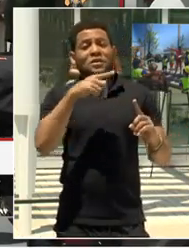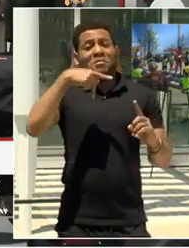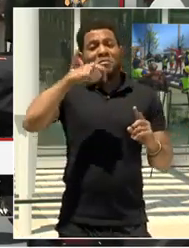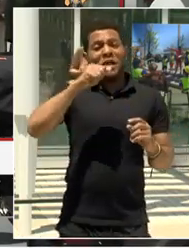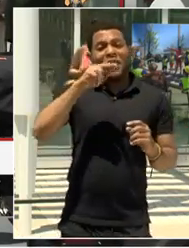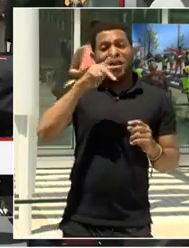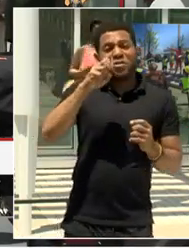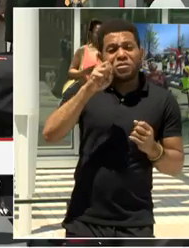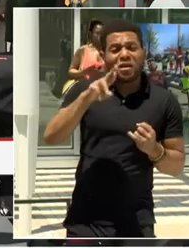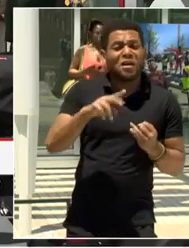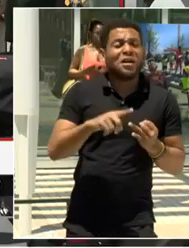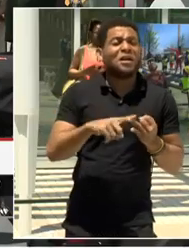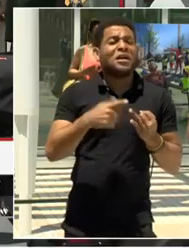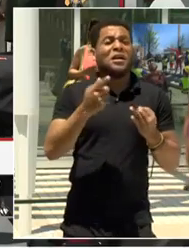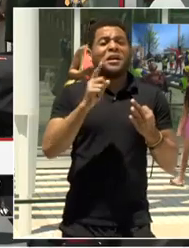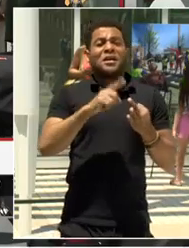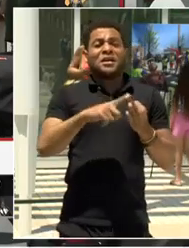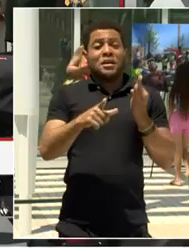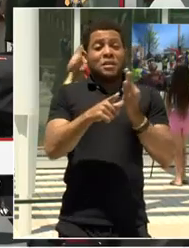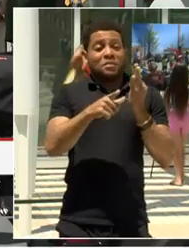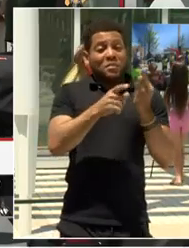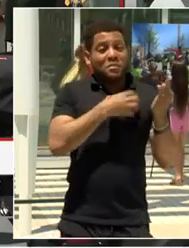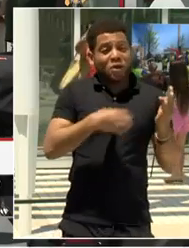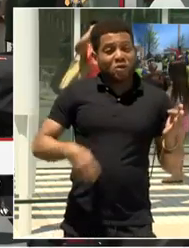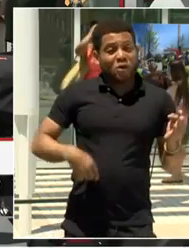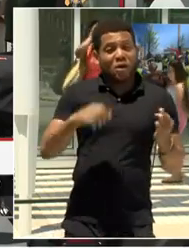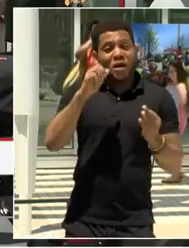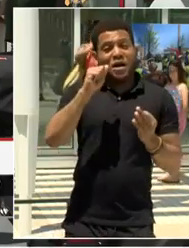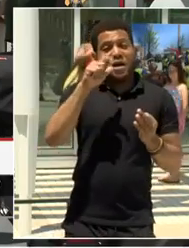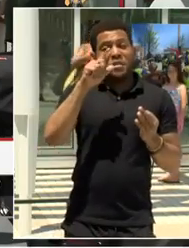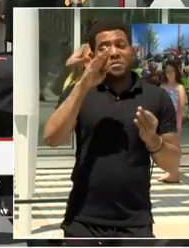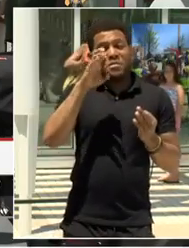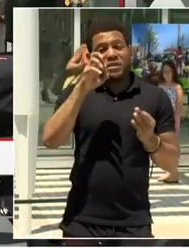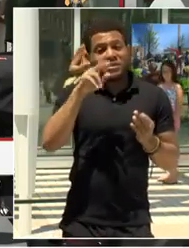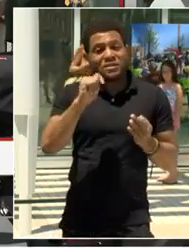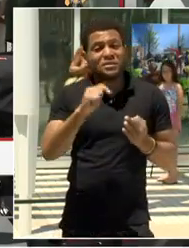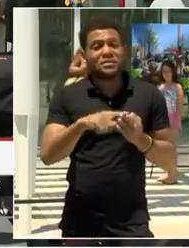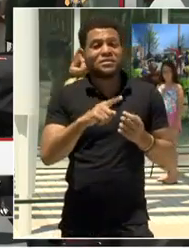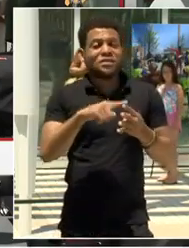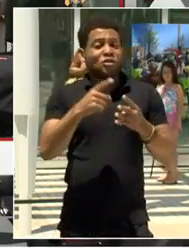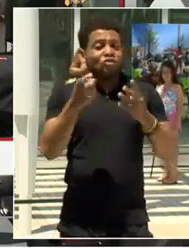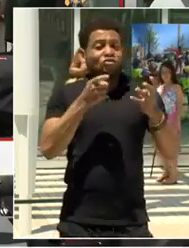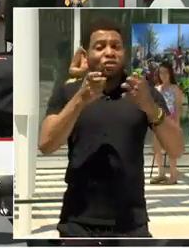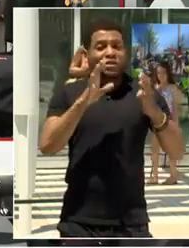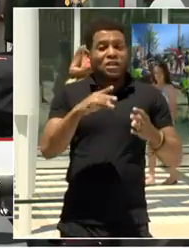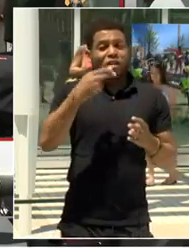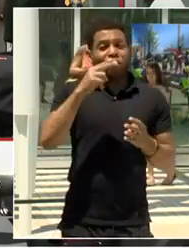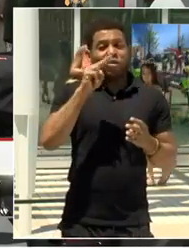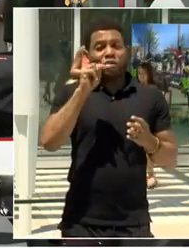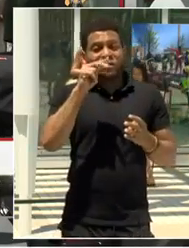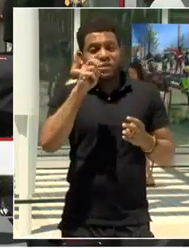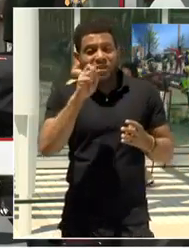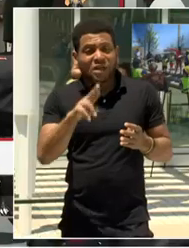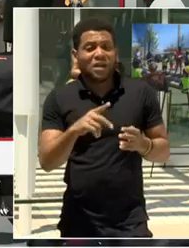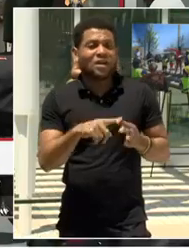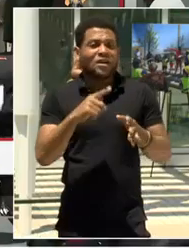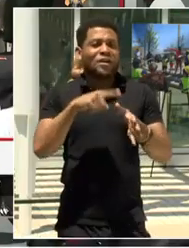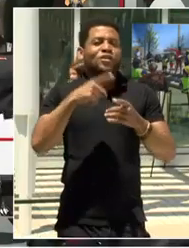my team, Nina Albert, Director Hunter, and Director Freeman. So with that, Councilmember Kenya